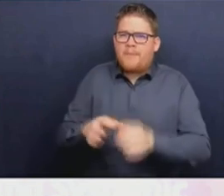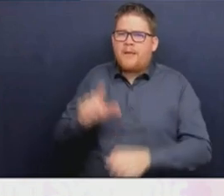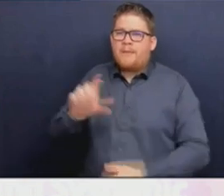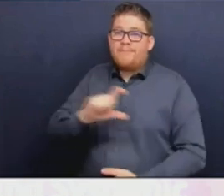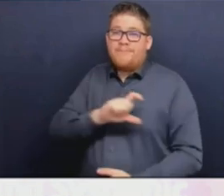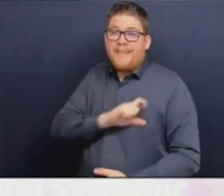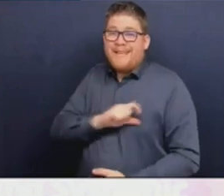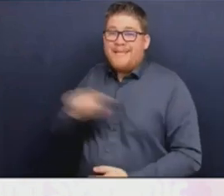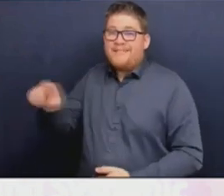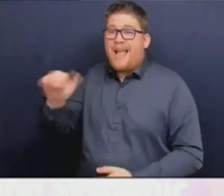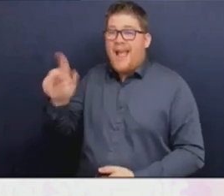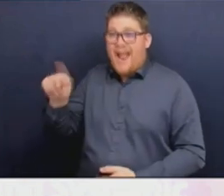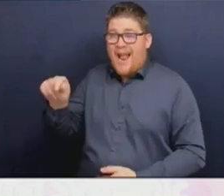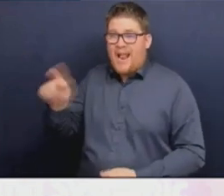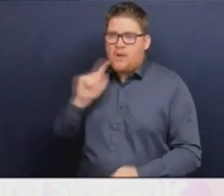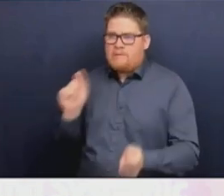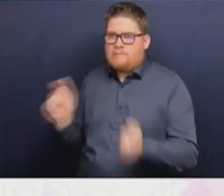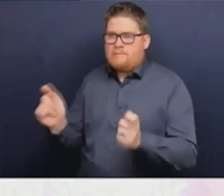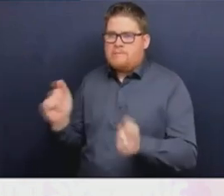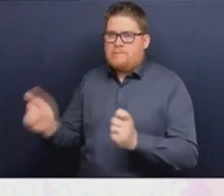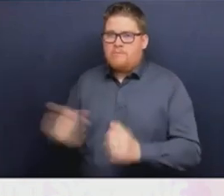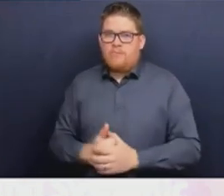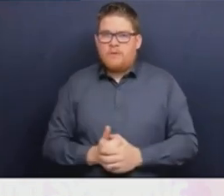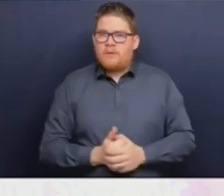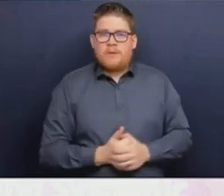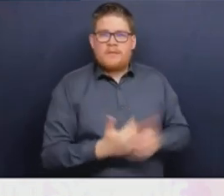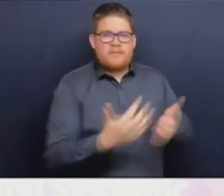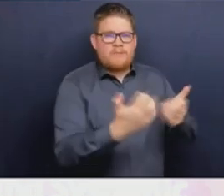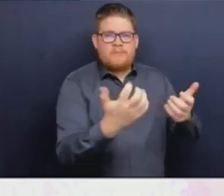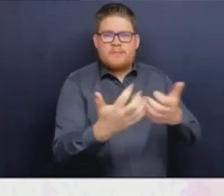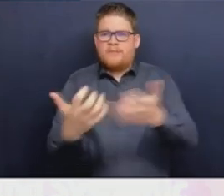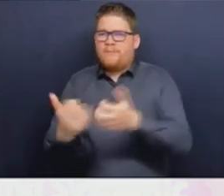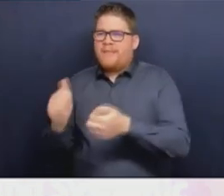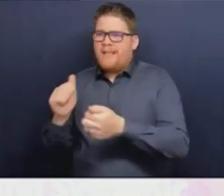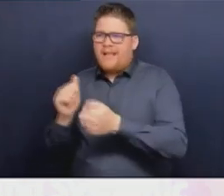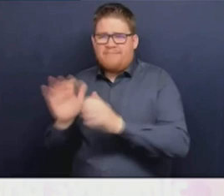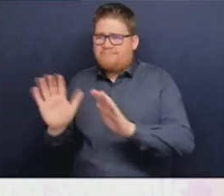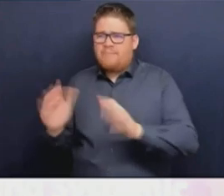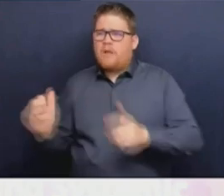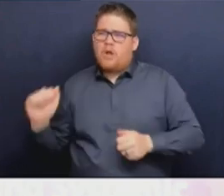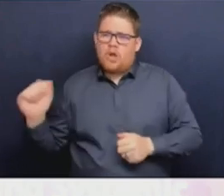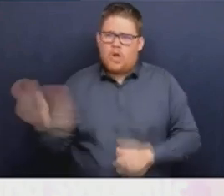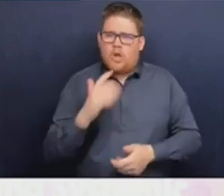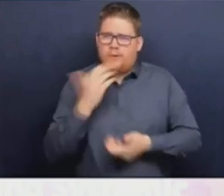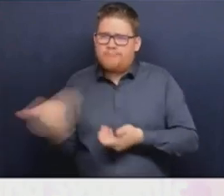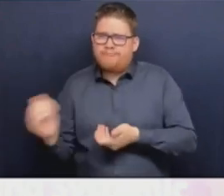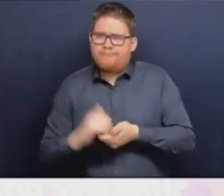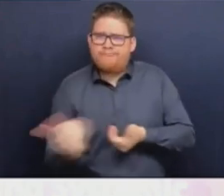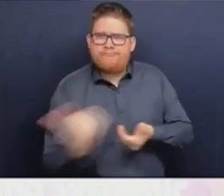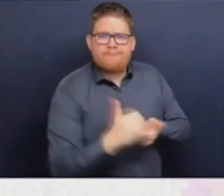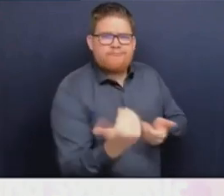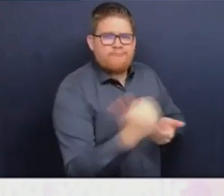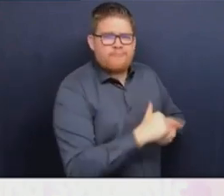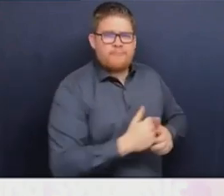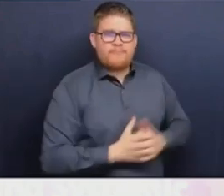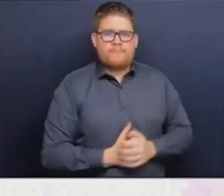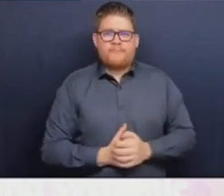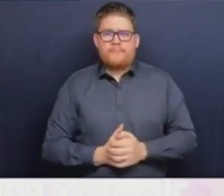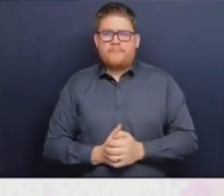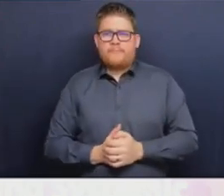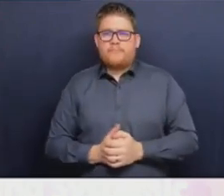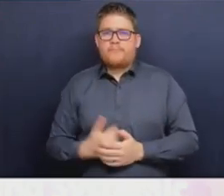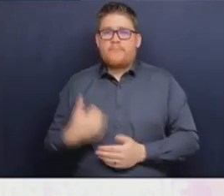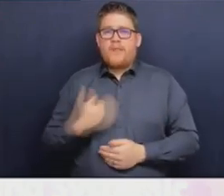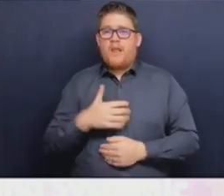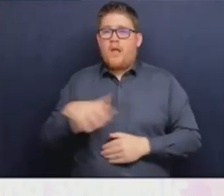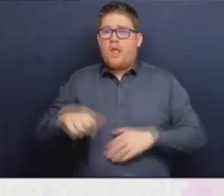speaks again to process. There are a lot of things to pack together and unpack in the colonial history of British Columbia, and we